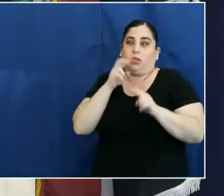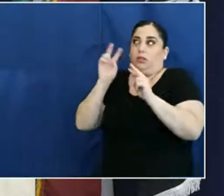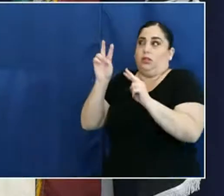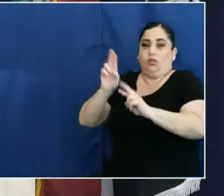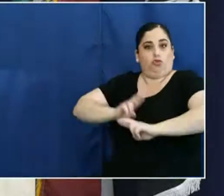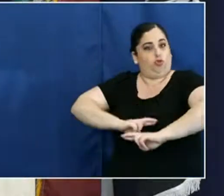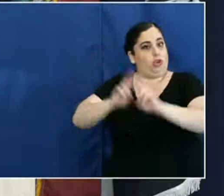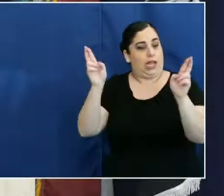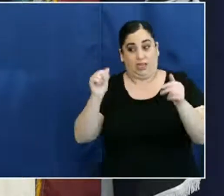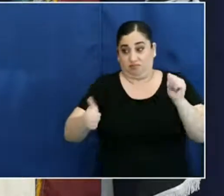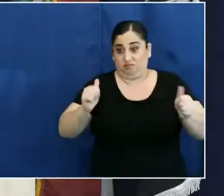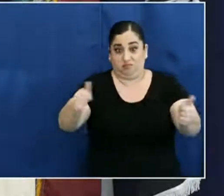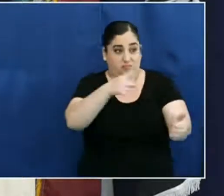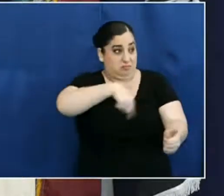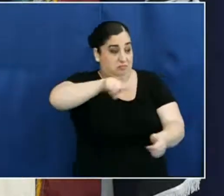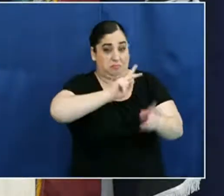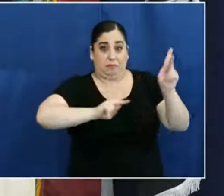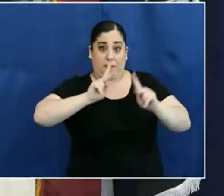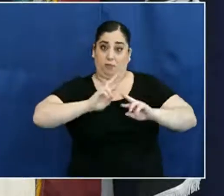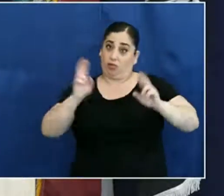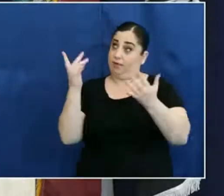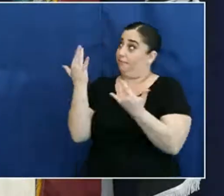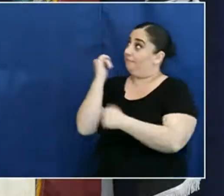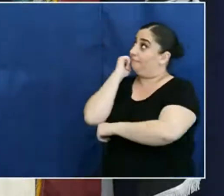the spigot and go fast.